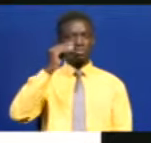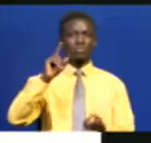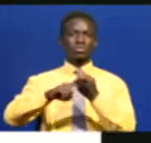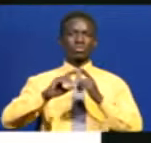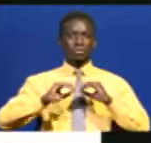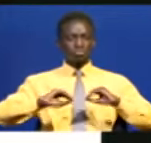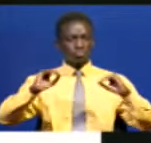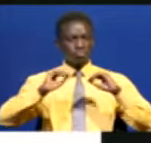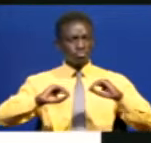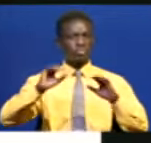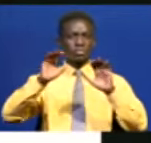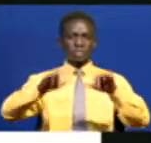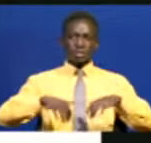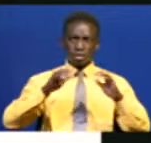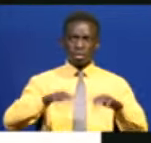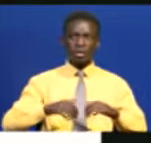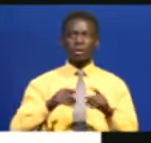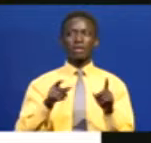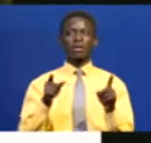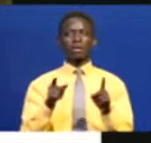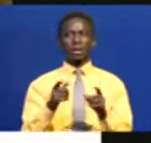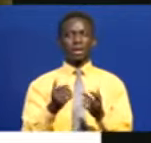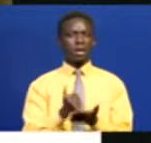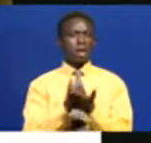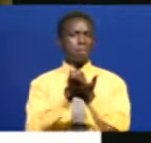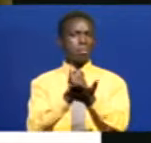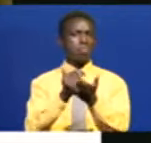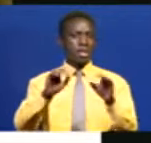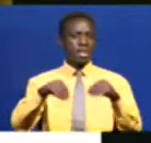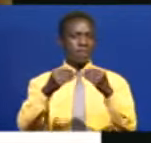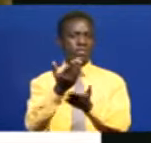agricultural educational course to give some